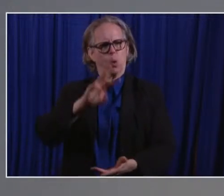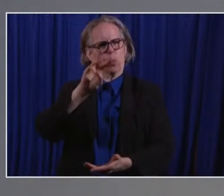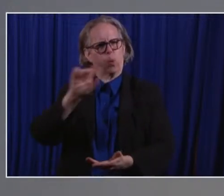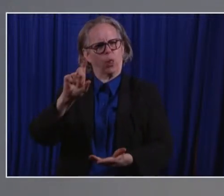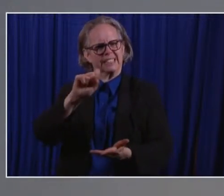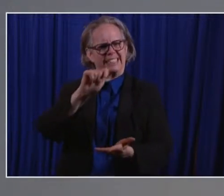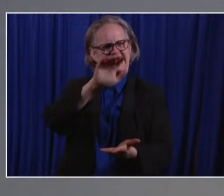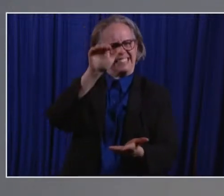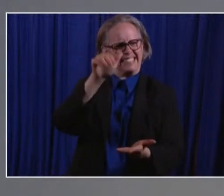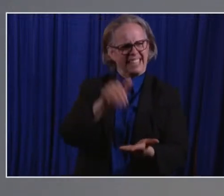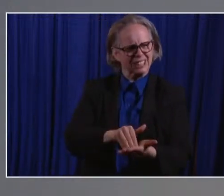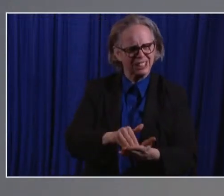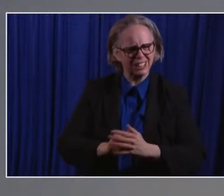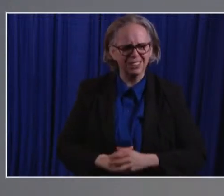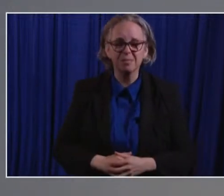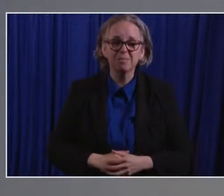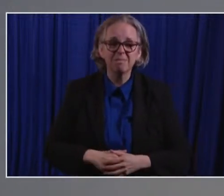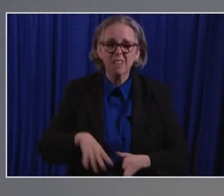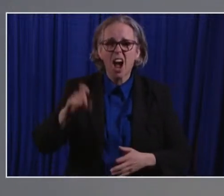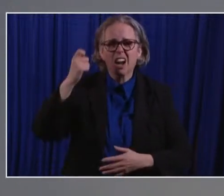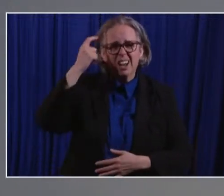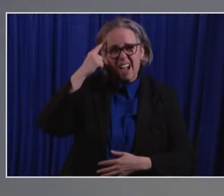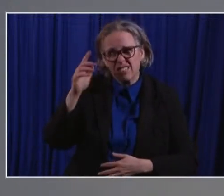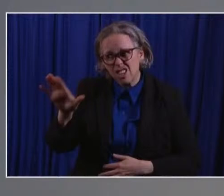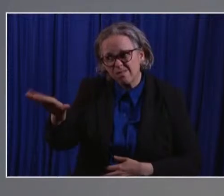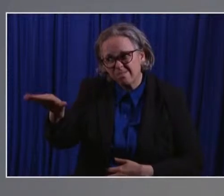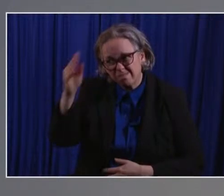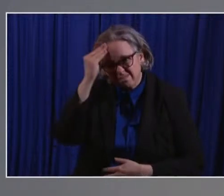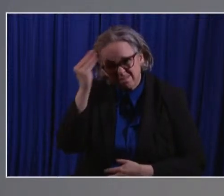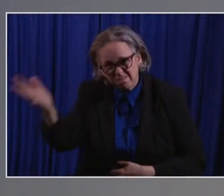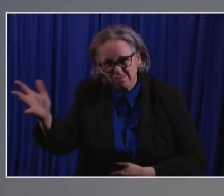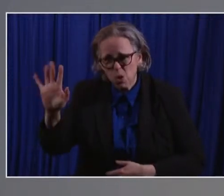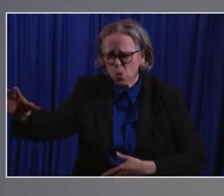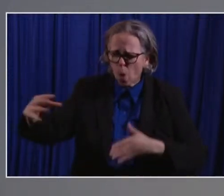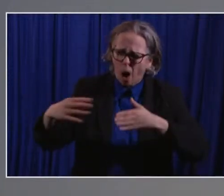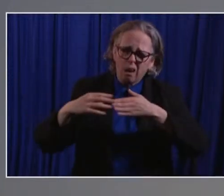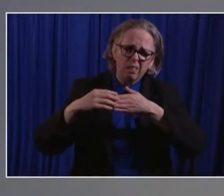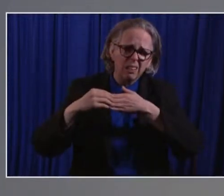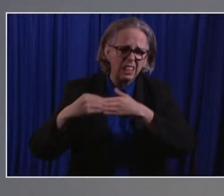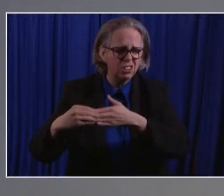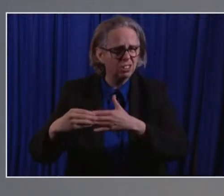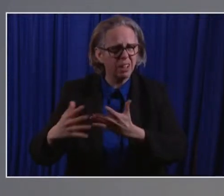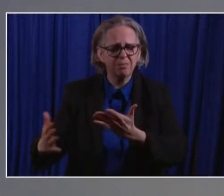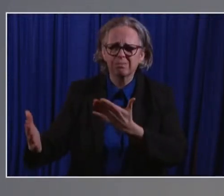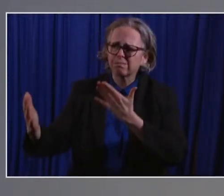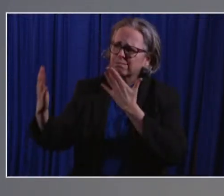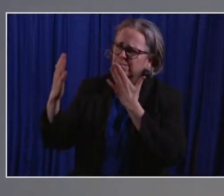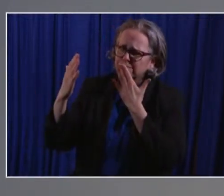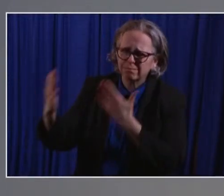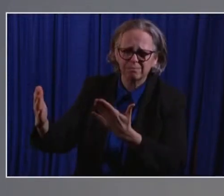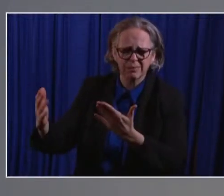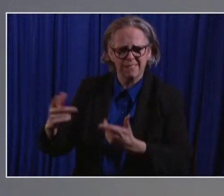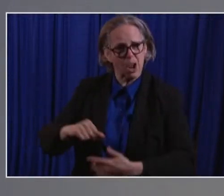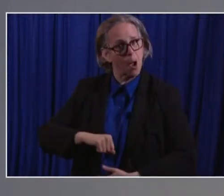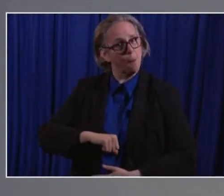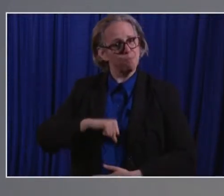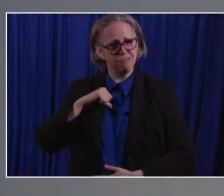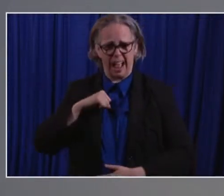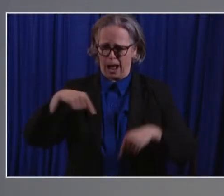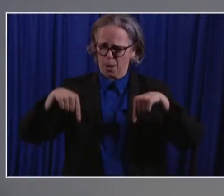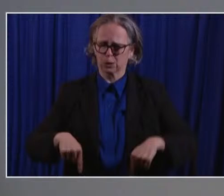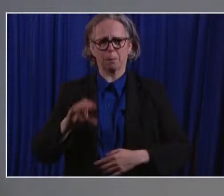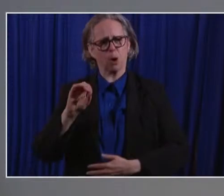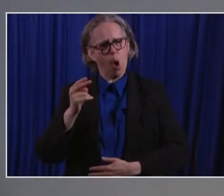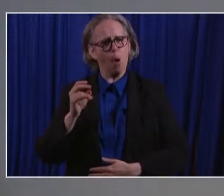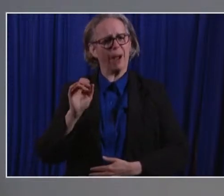your continuing leadership as a proud Ohioan and a representative of our faculty, staff, and students at CSU.